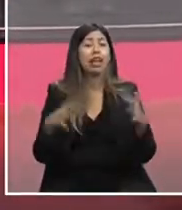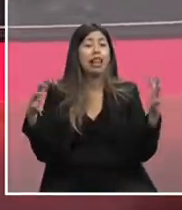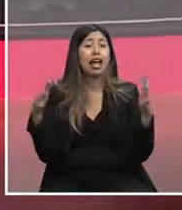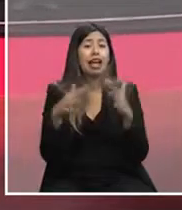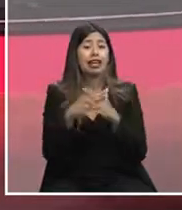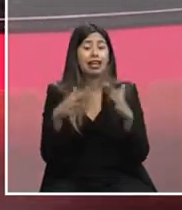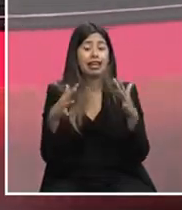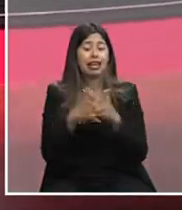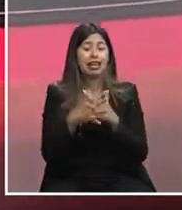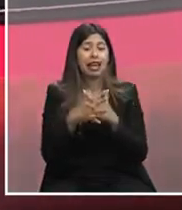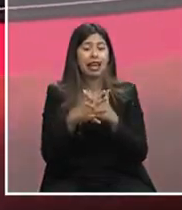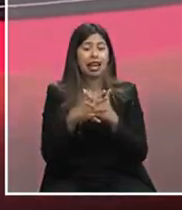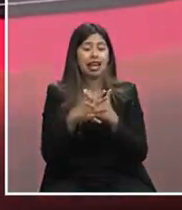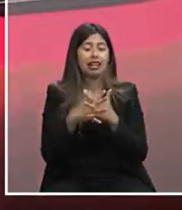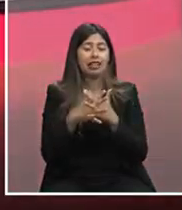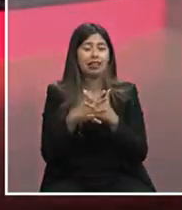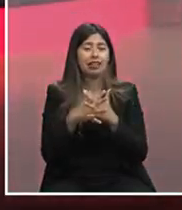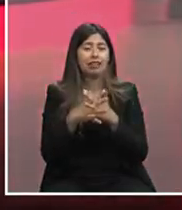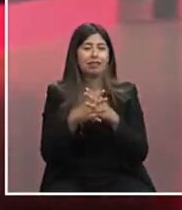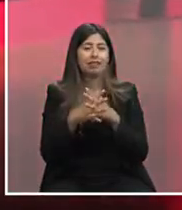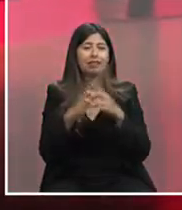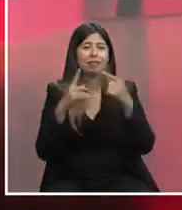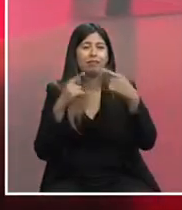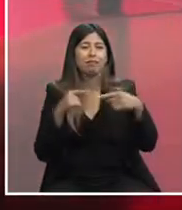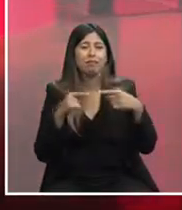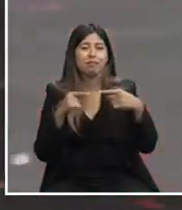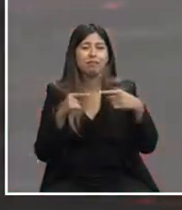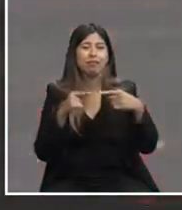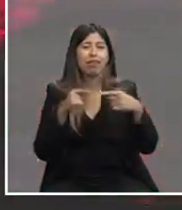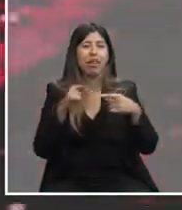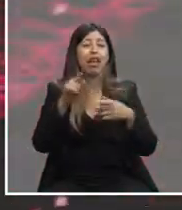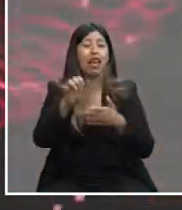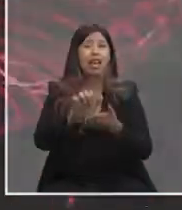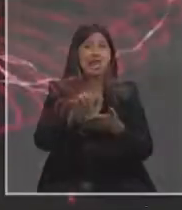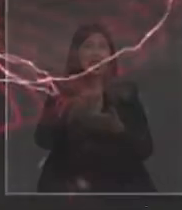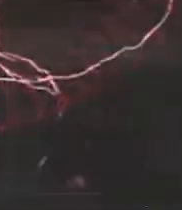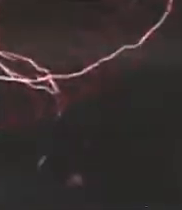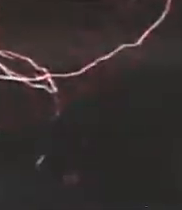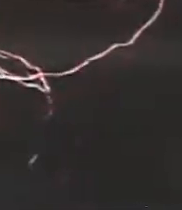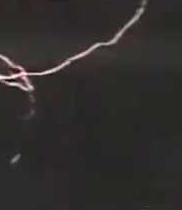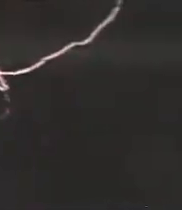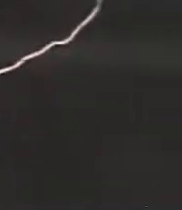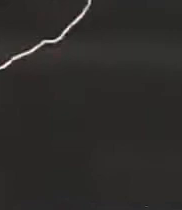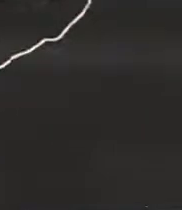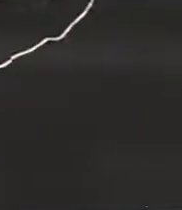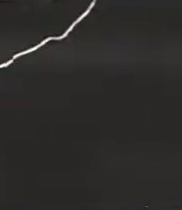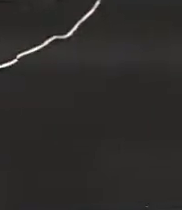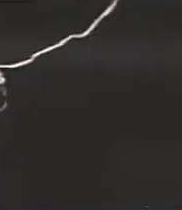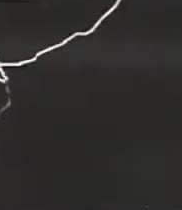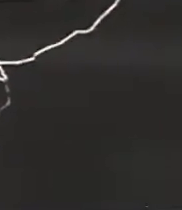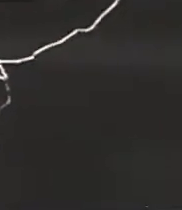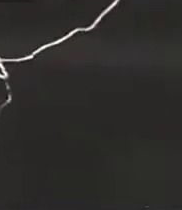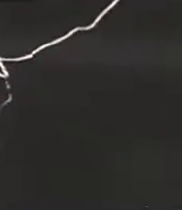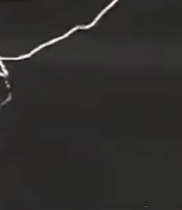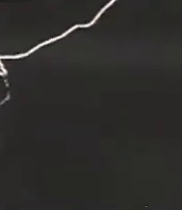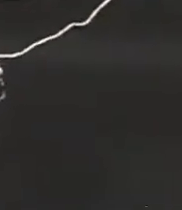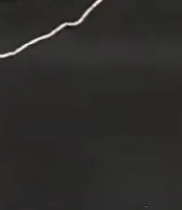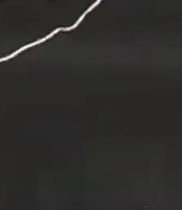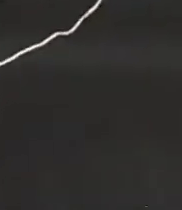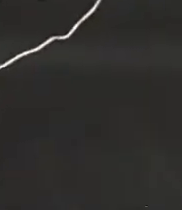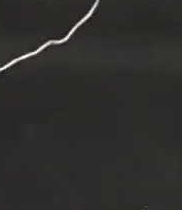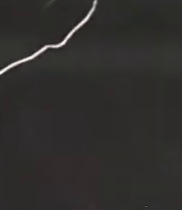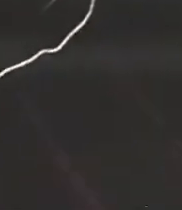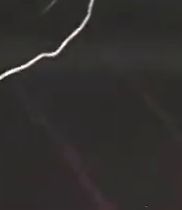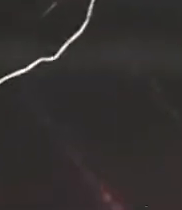war. This is surprising, but that sentence was made by an American sociologist, Charles Tilly,